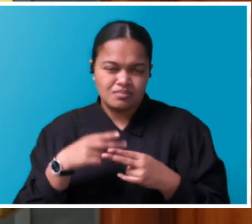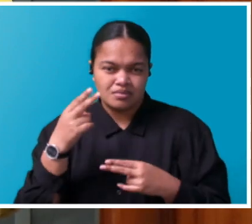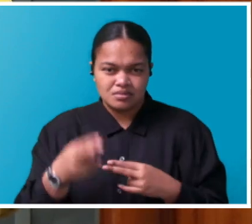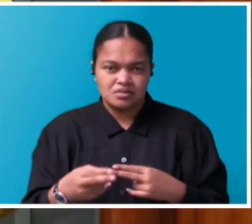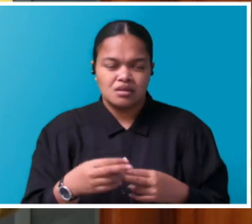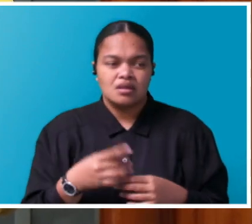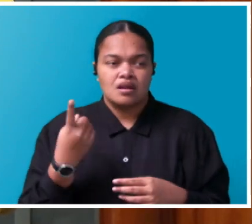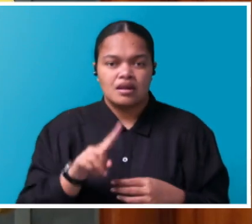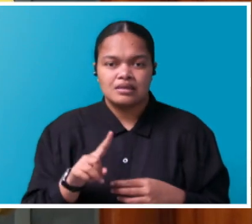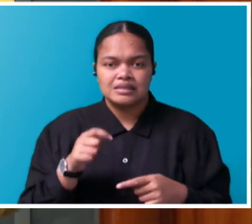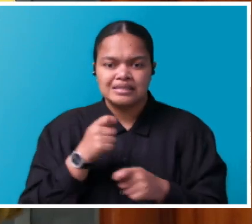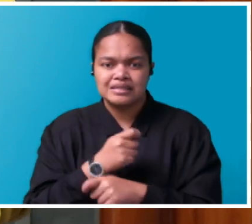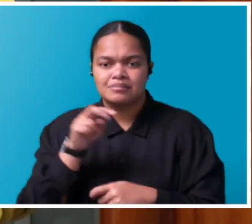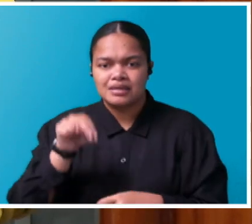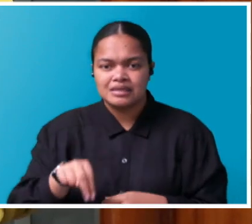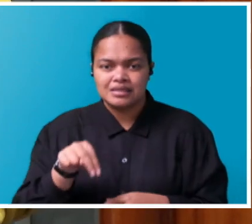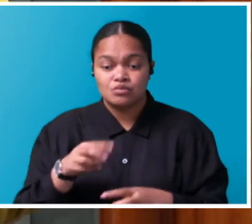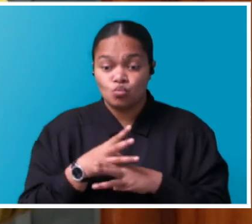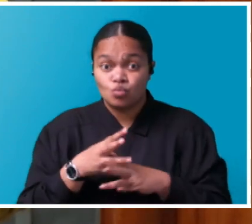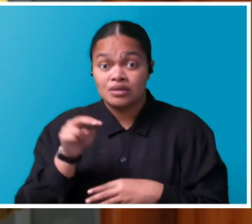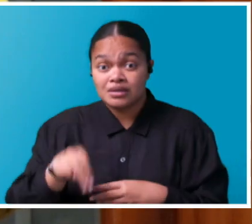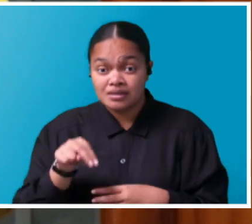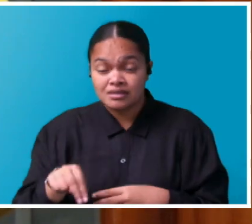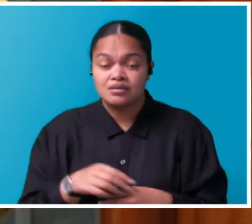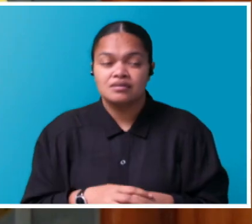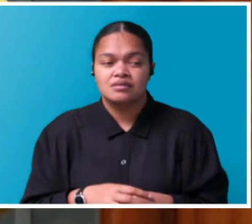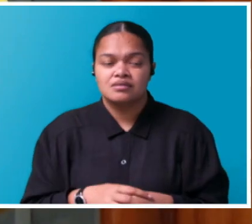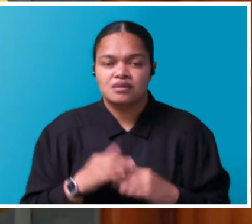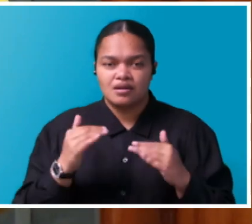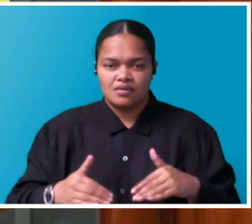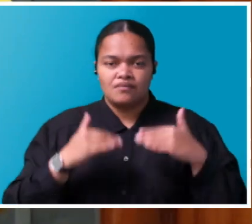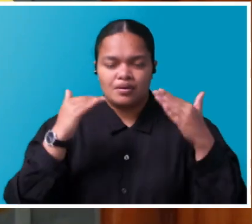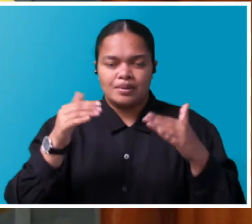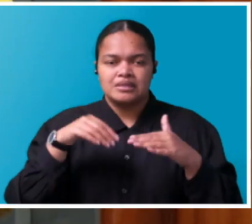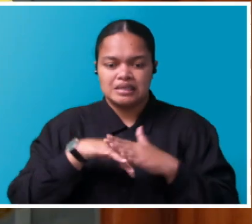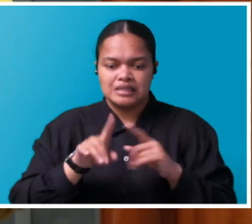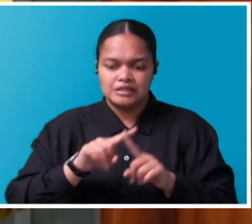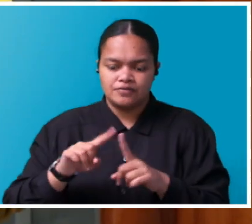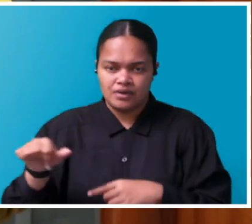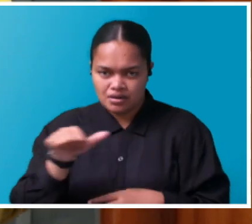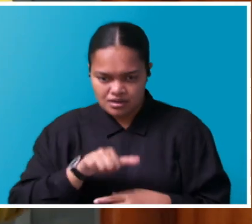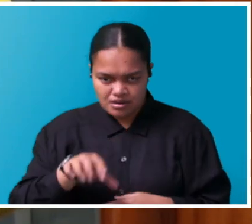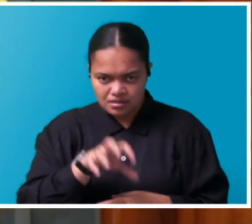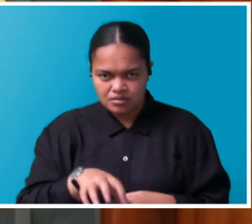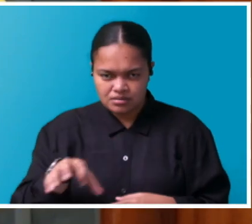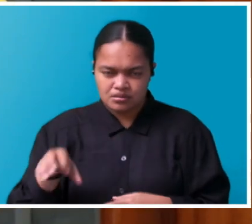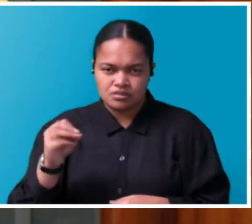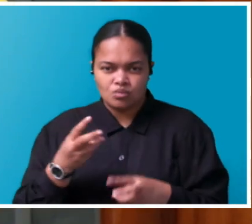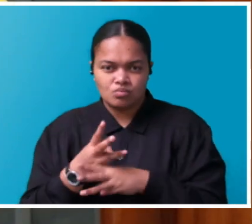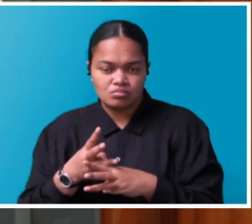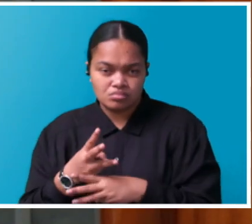for timber needs, of which Fiji has made significant advancement in this area, with the timber industry and trade